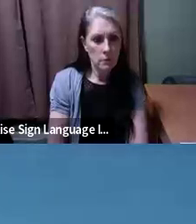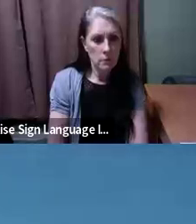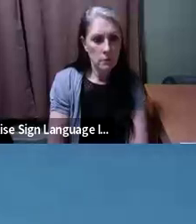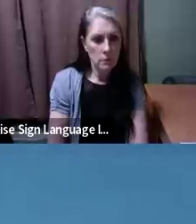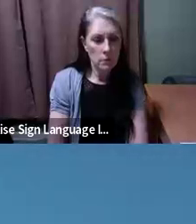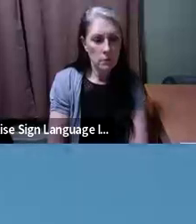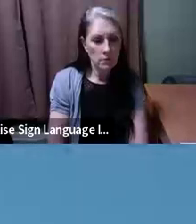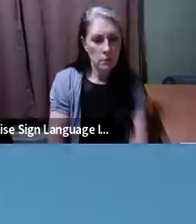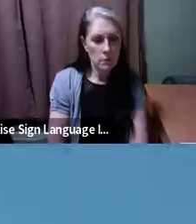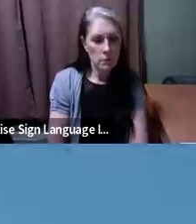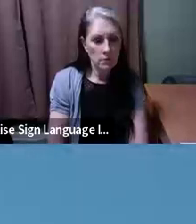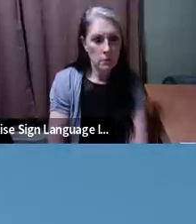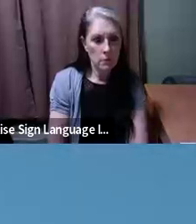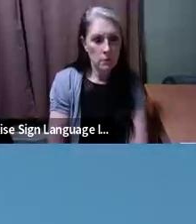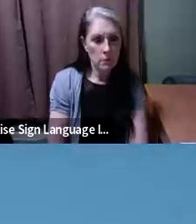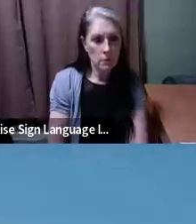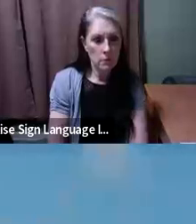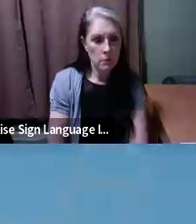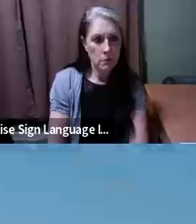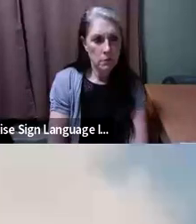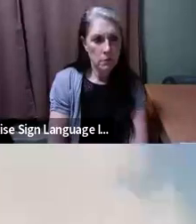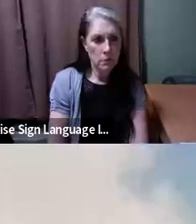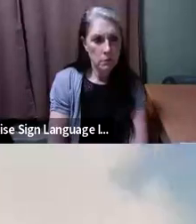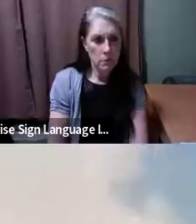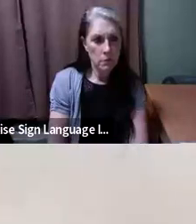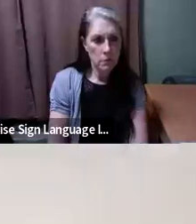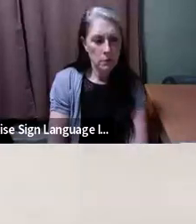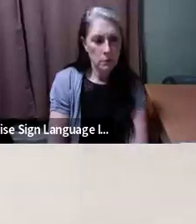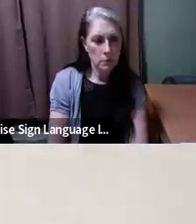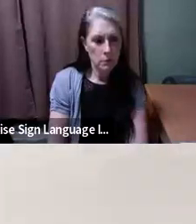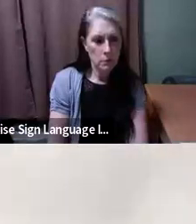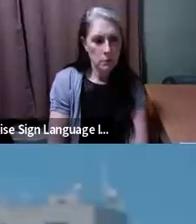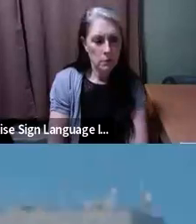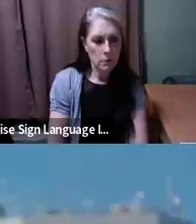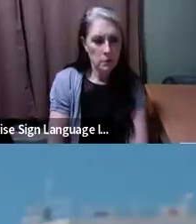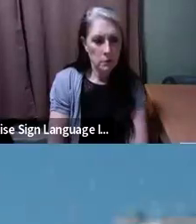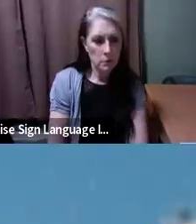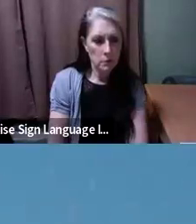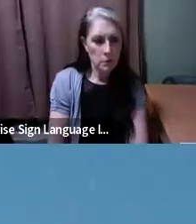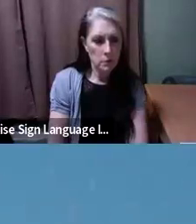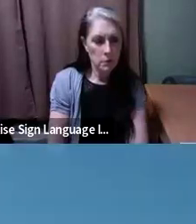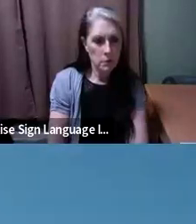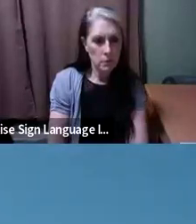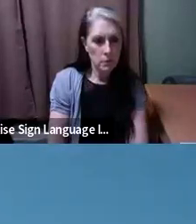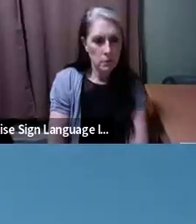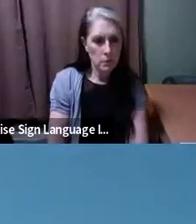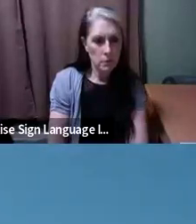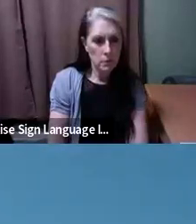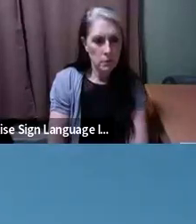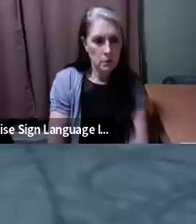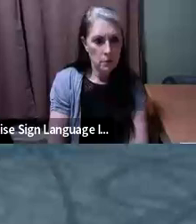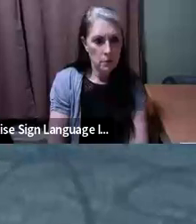Some of their movement patterns feel quick, stop, and melt. They reach for the sky with clouds